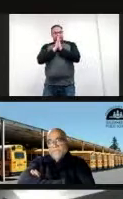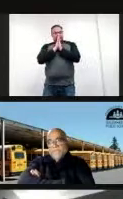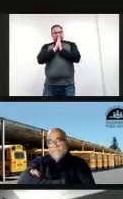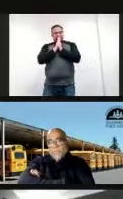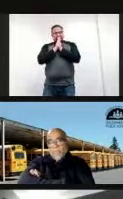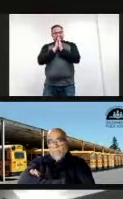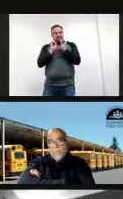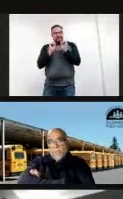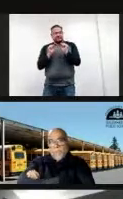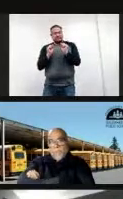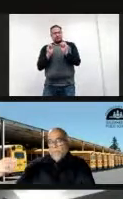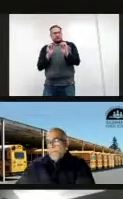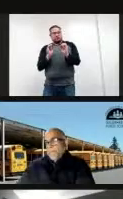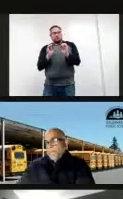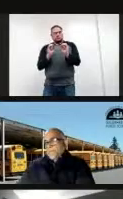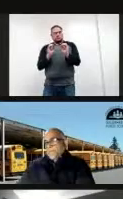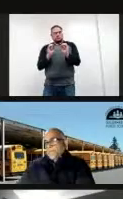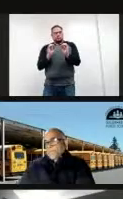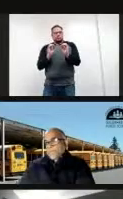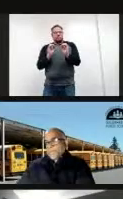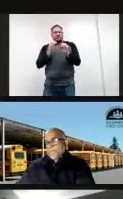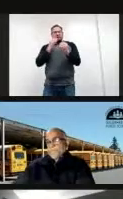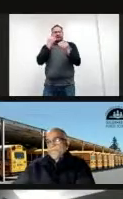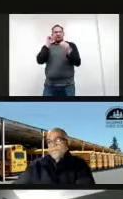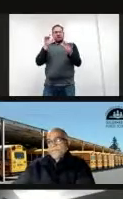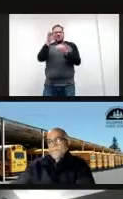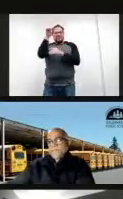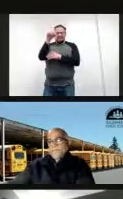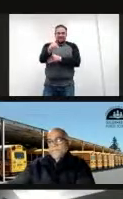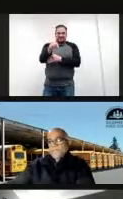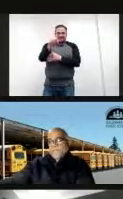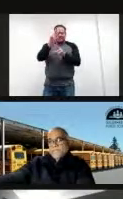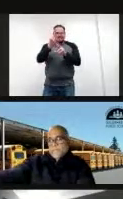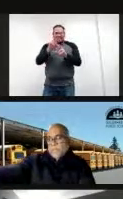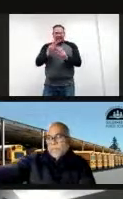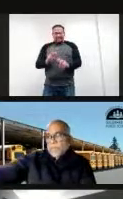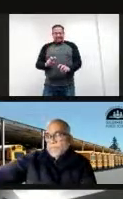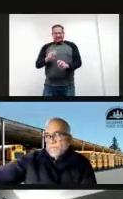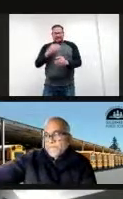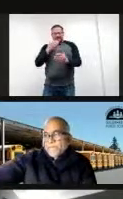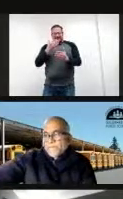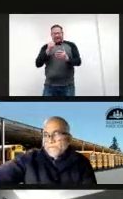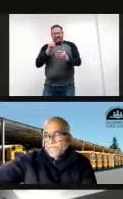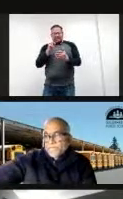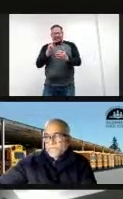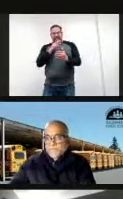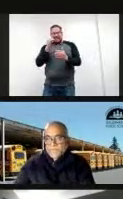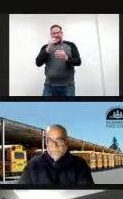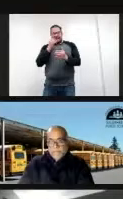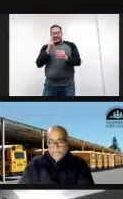So thank you for doing this analysis, Hank and Kathleen.